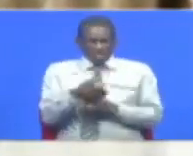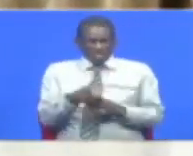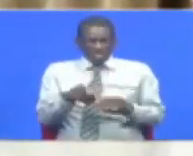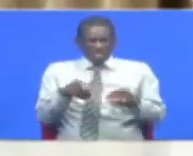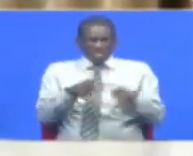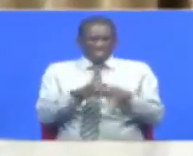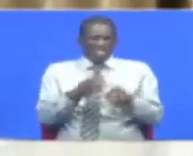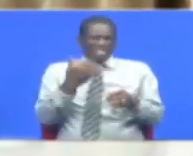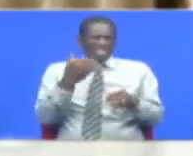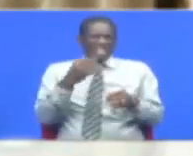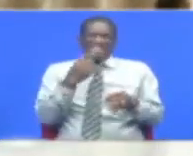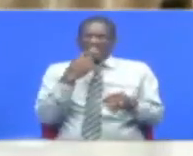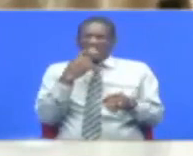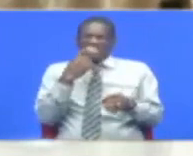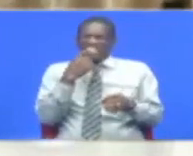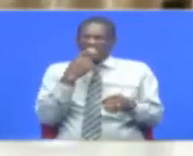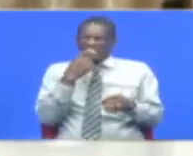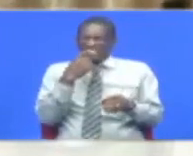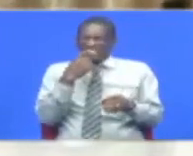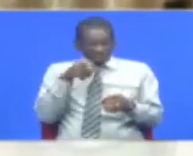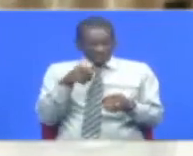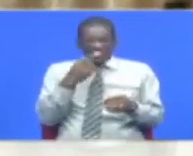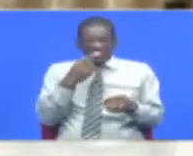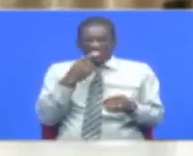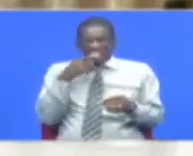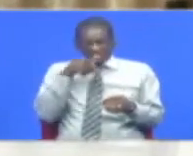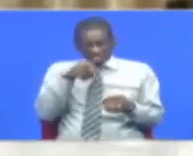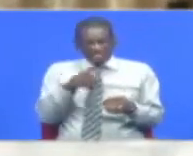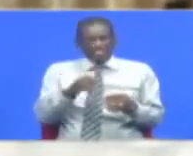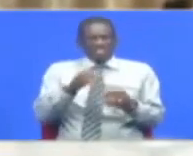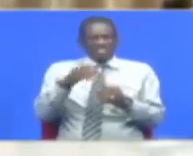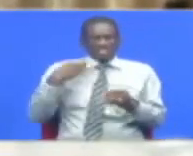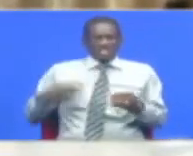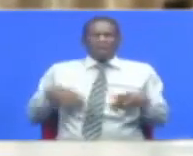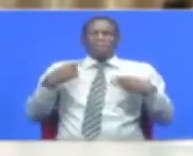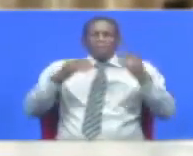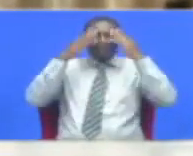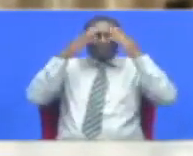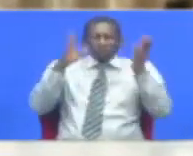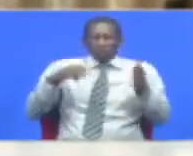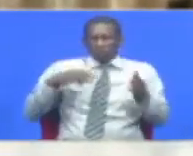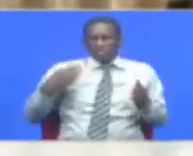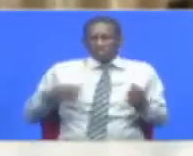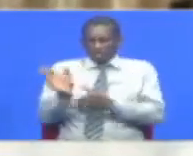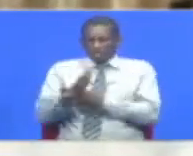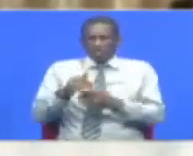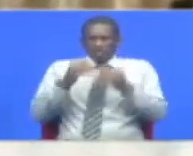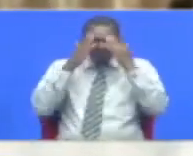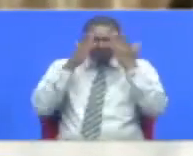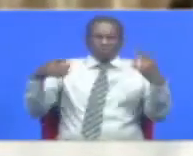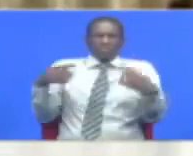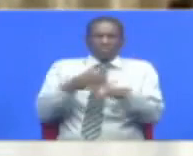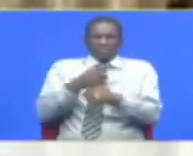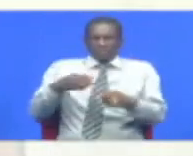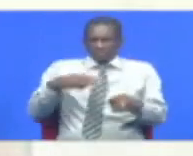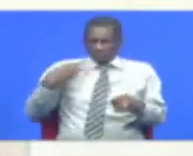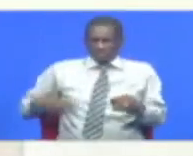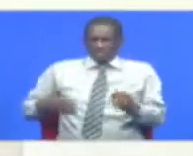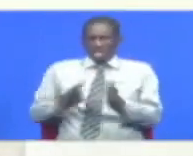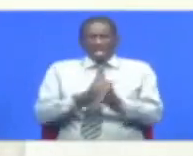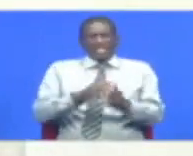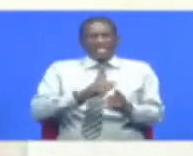nyekundu hivi, ndi anasema hiyo ni China. So China, wajui China ni nini. Na uwezi tafauti China na hiyo samaki ya lake.